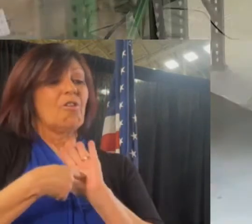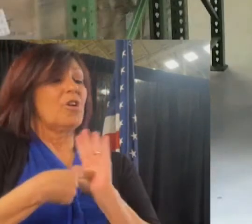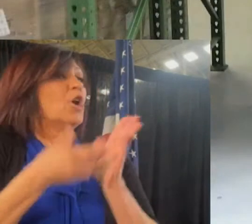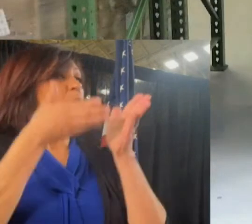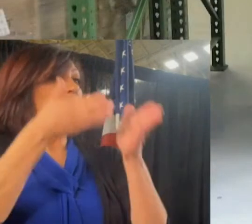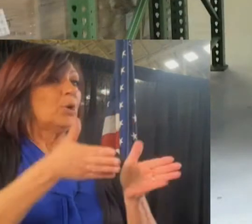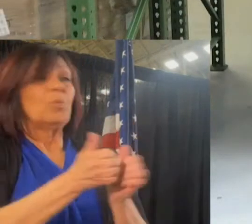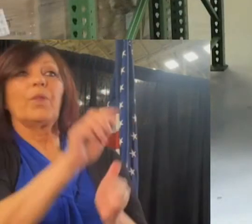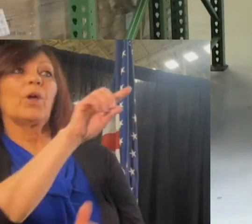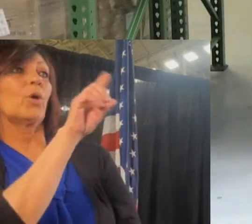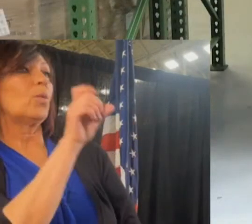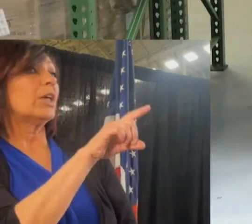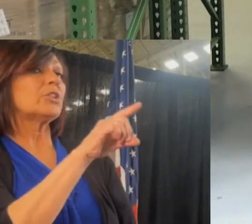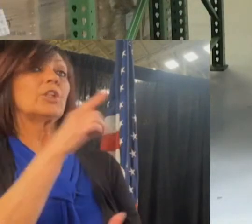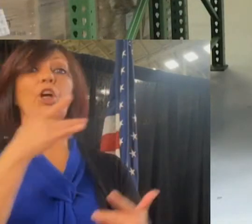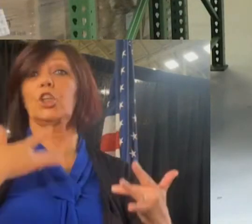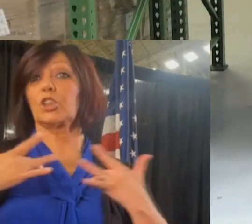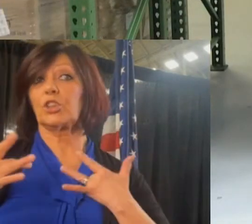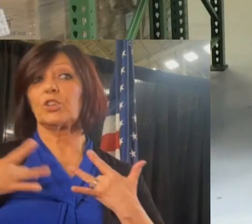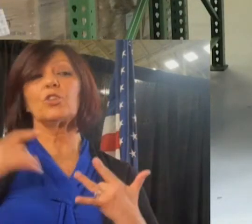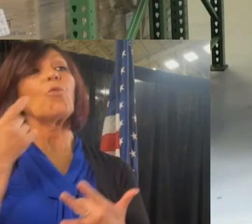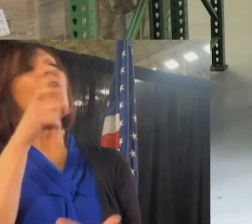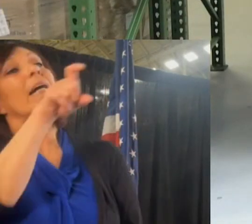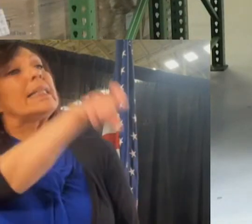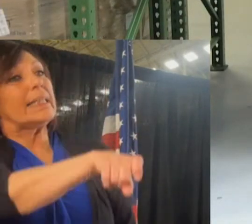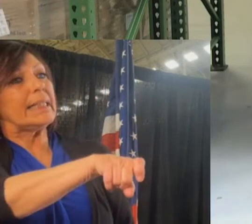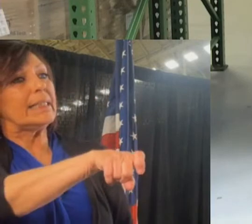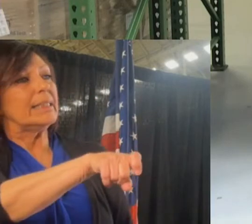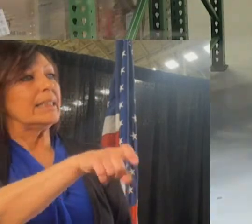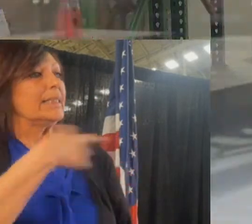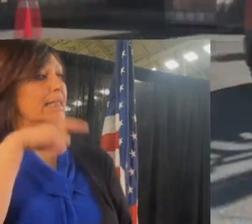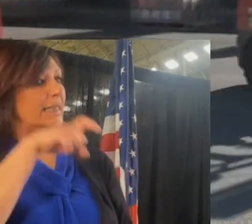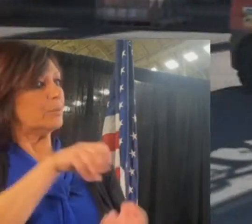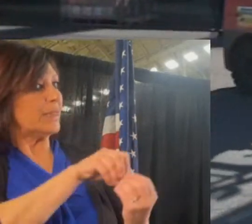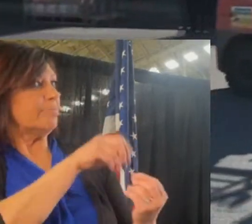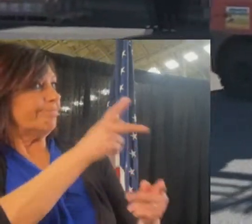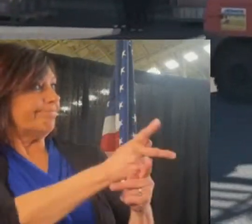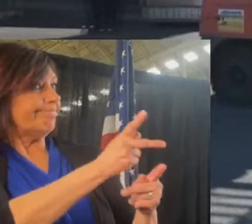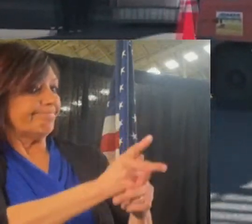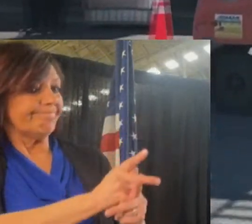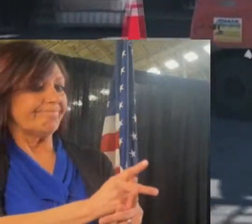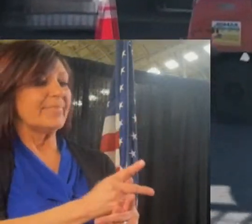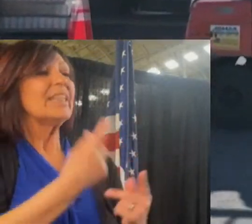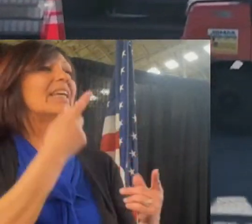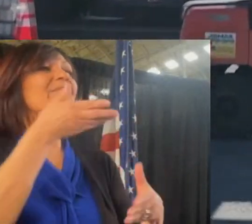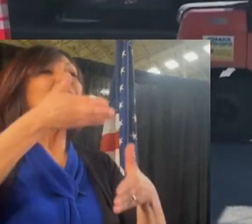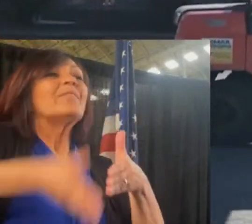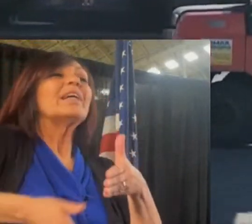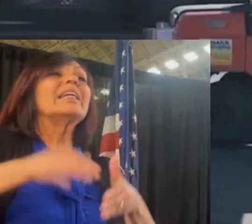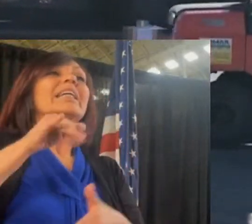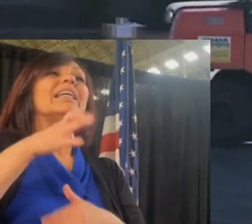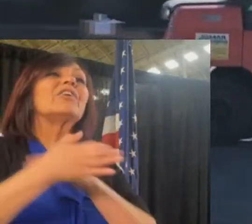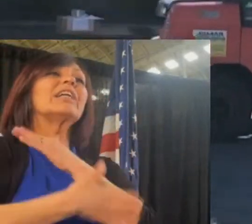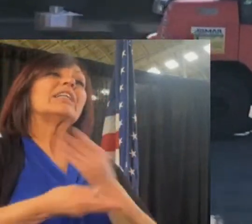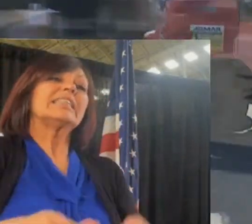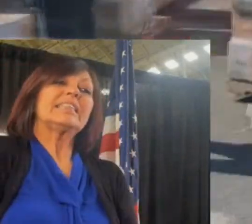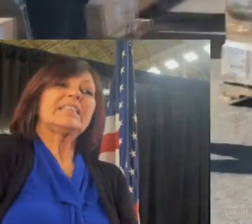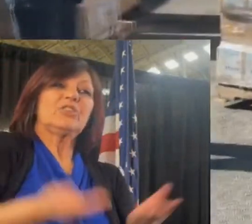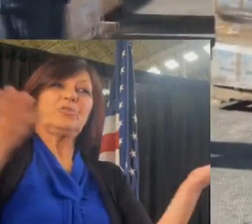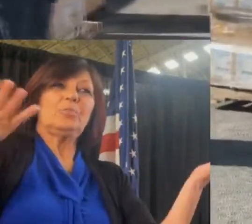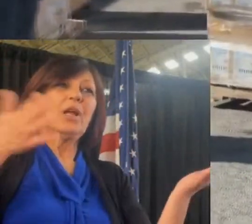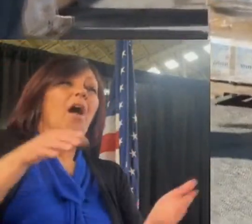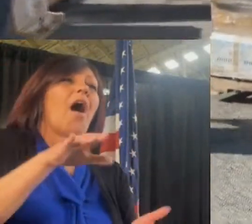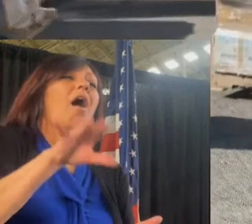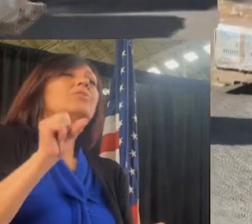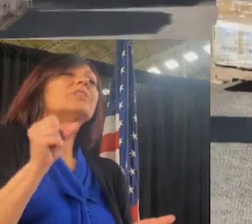with a question, a concern, or a need that needed to be addressed. And finally, Erie County distributed